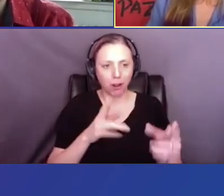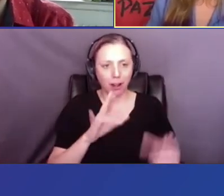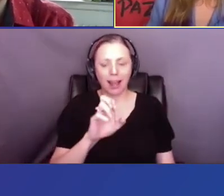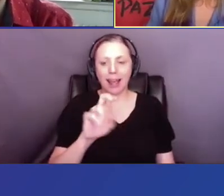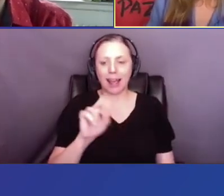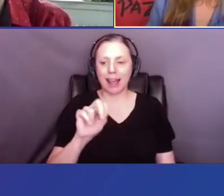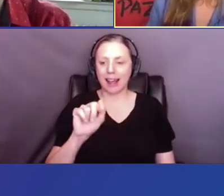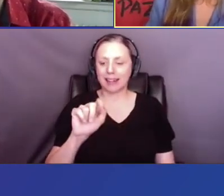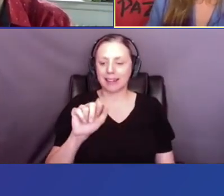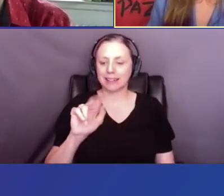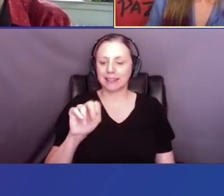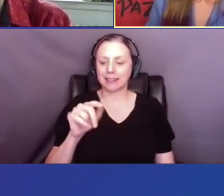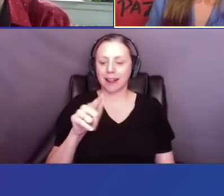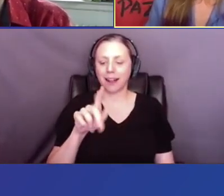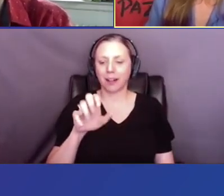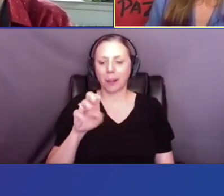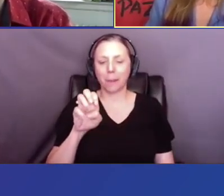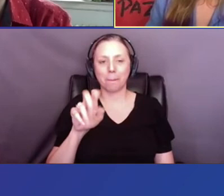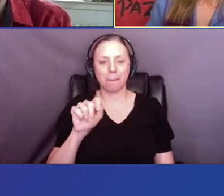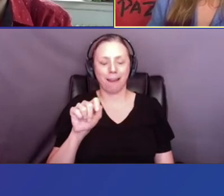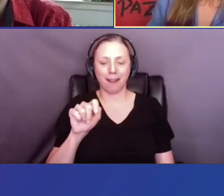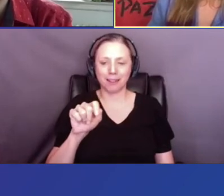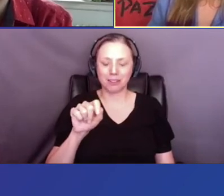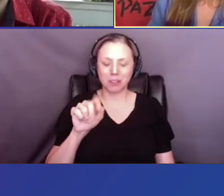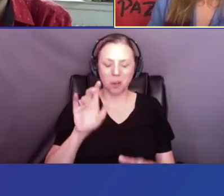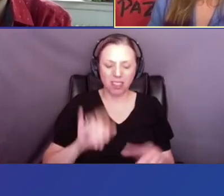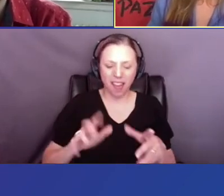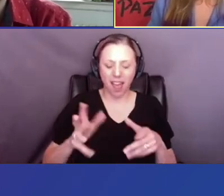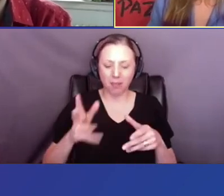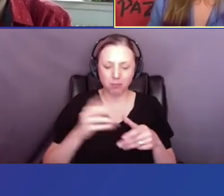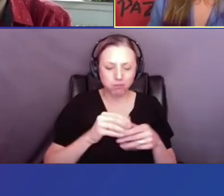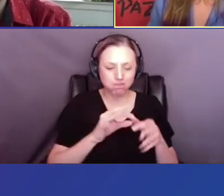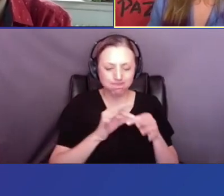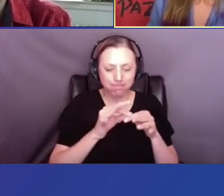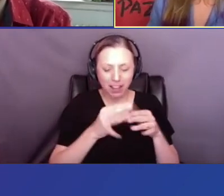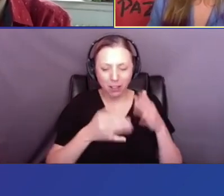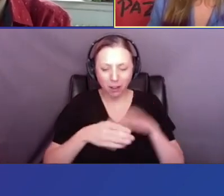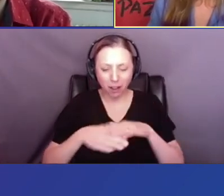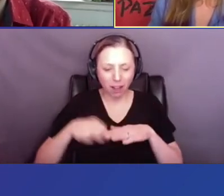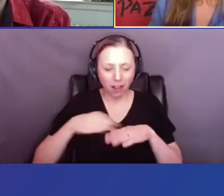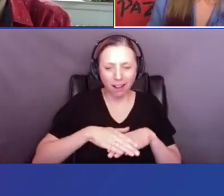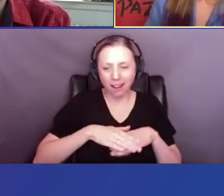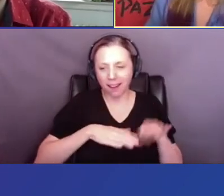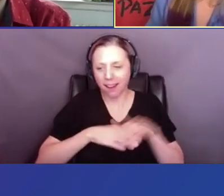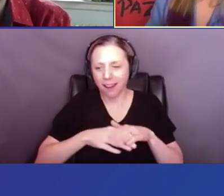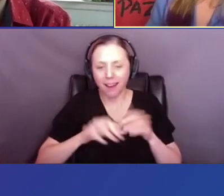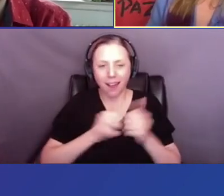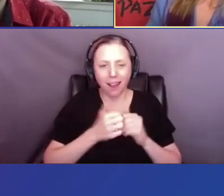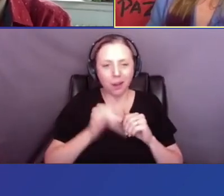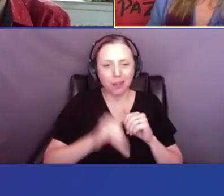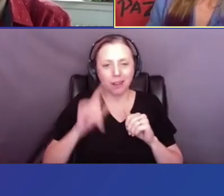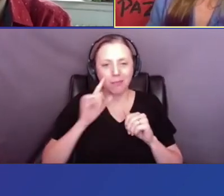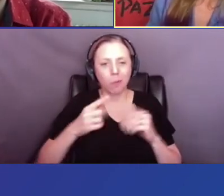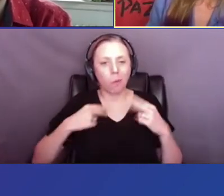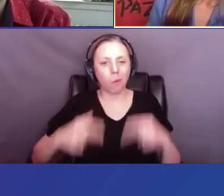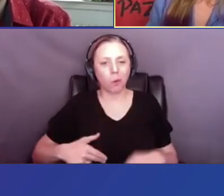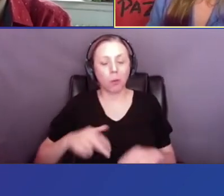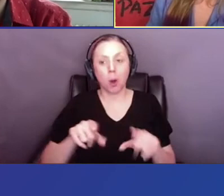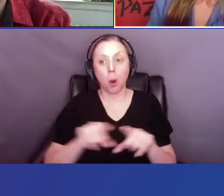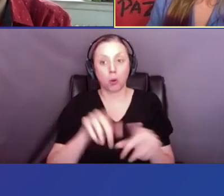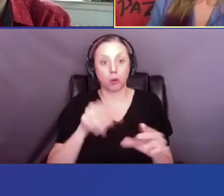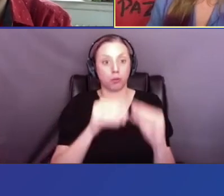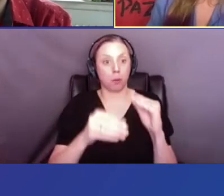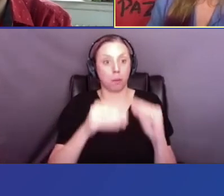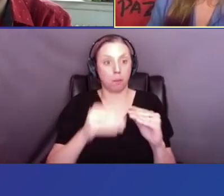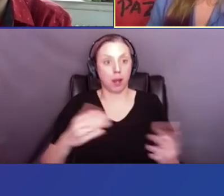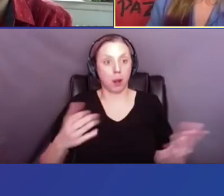us human. So what is that entanglement, and what has that intelligence, and even the repair, right? What